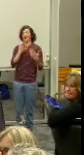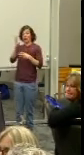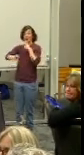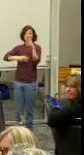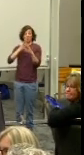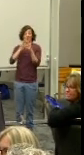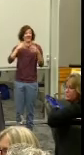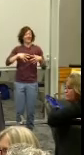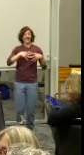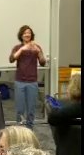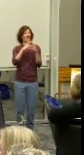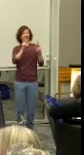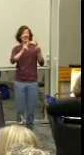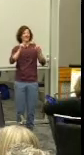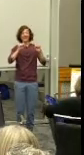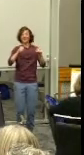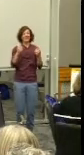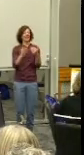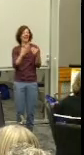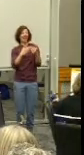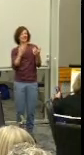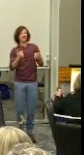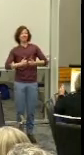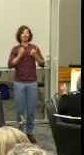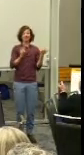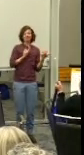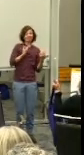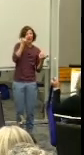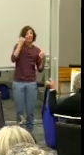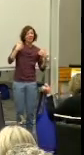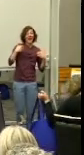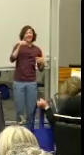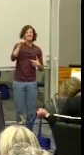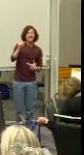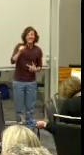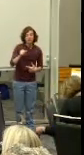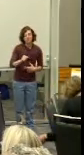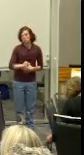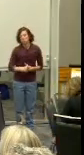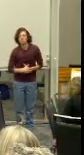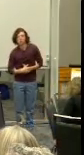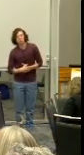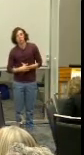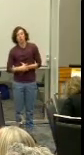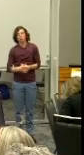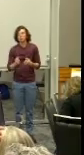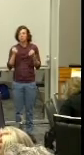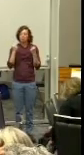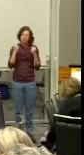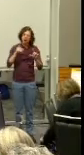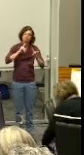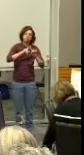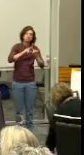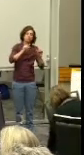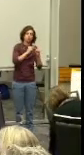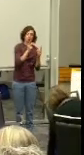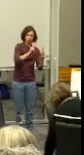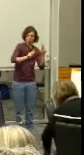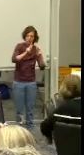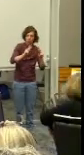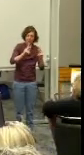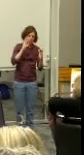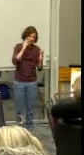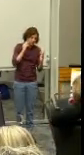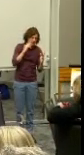well. There's some barriers that many populations experience, but folks with disabilities have even